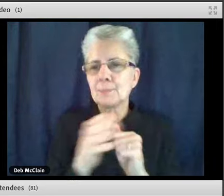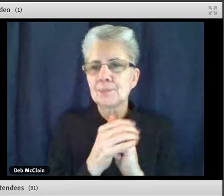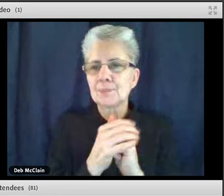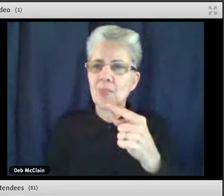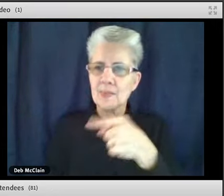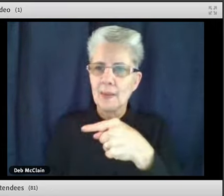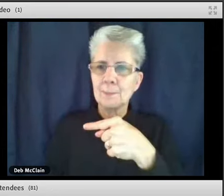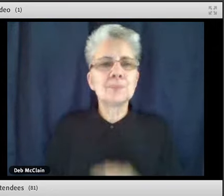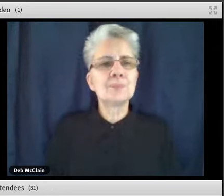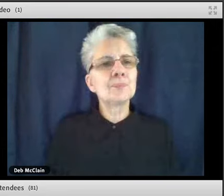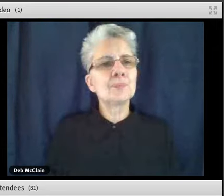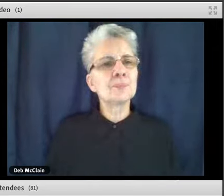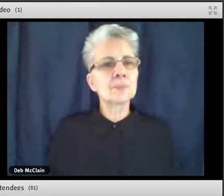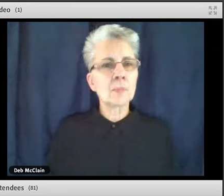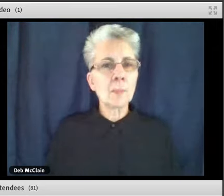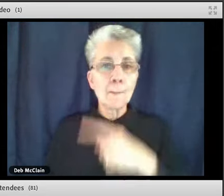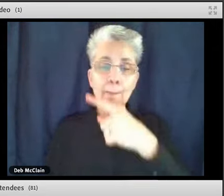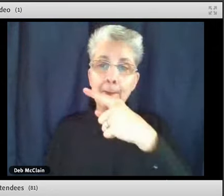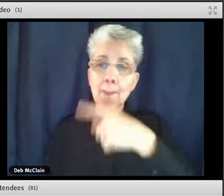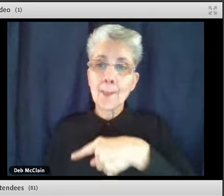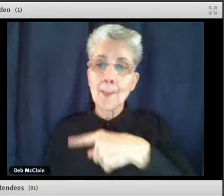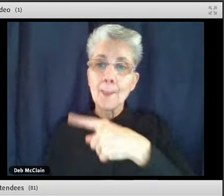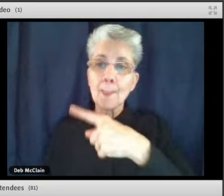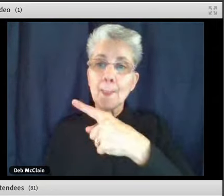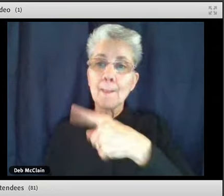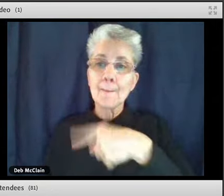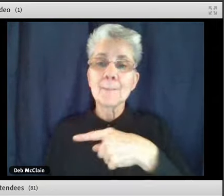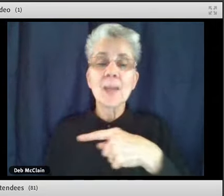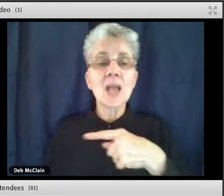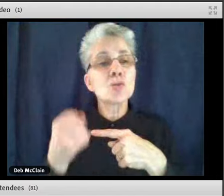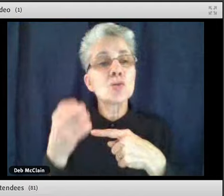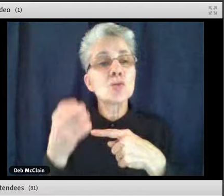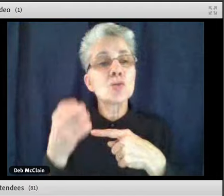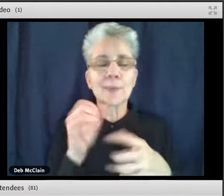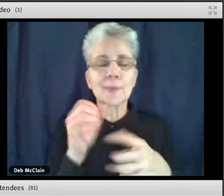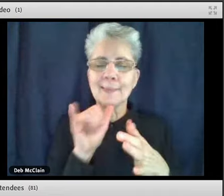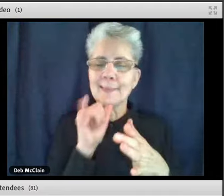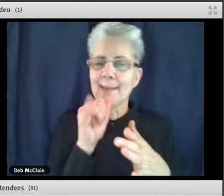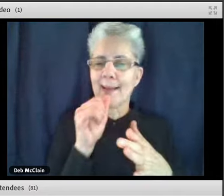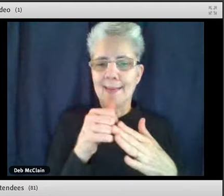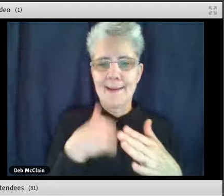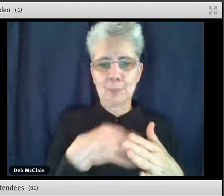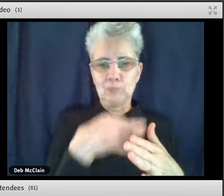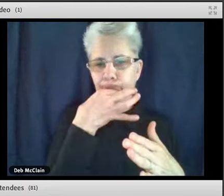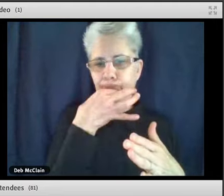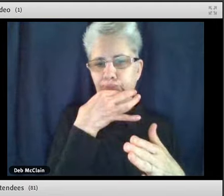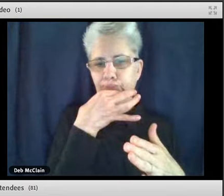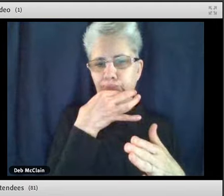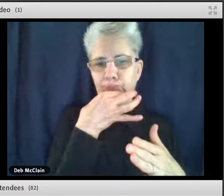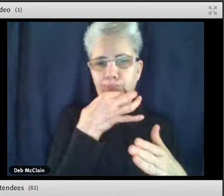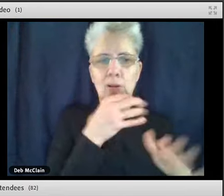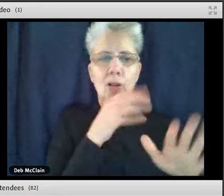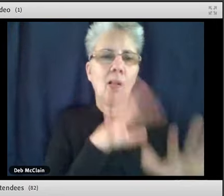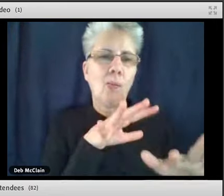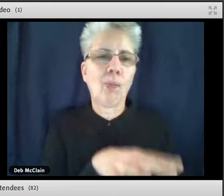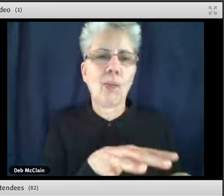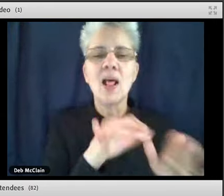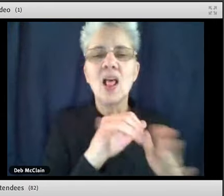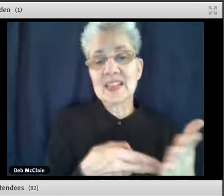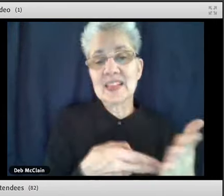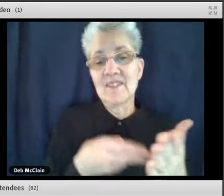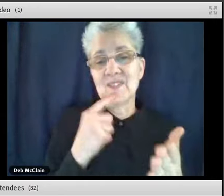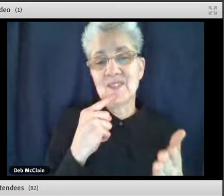on this in these kind of times where you're feeling overwhelmed. So we know what the virus is, right?